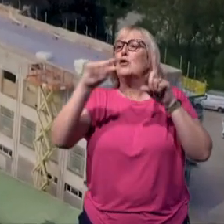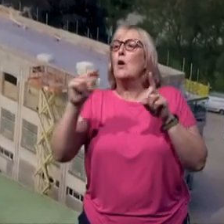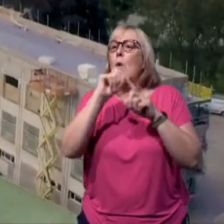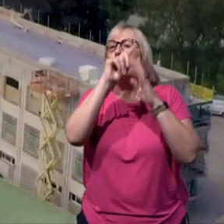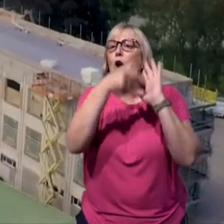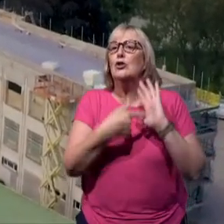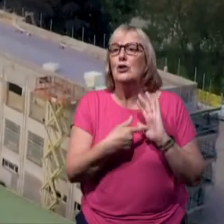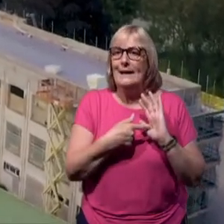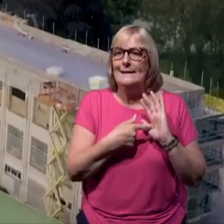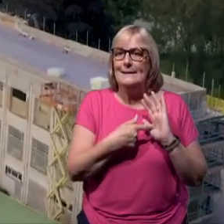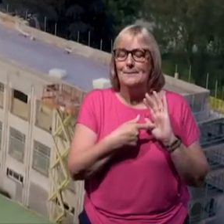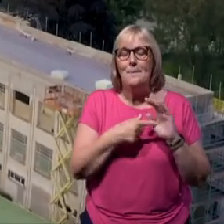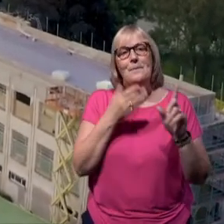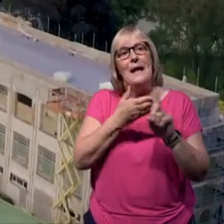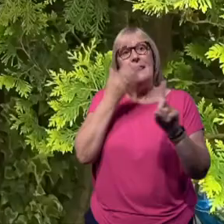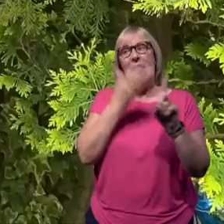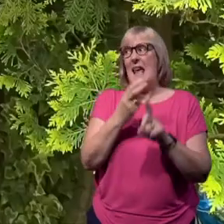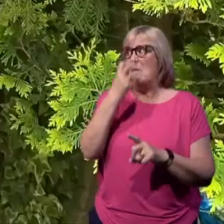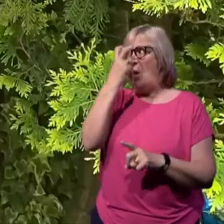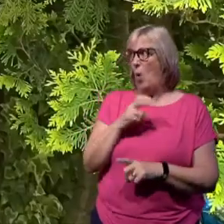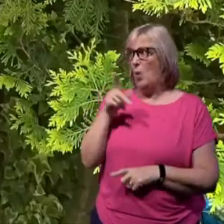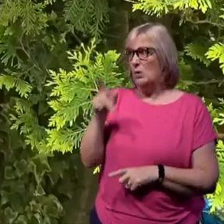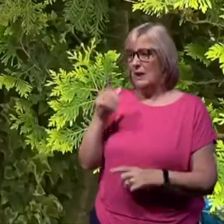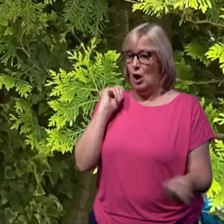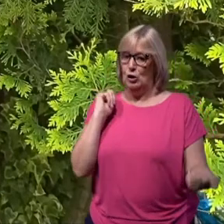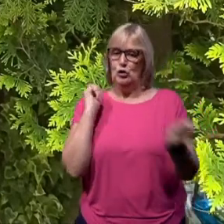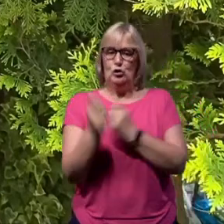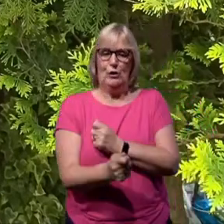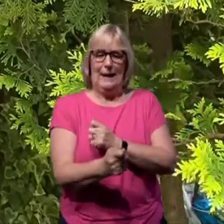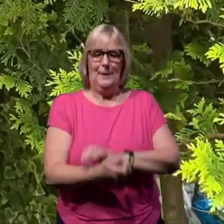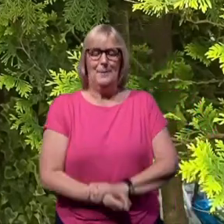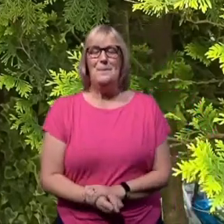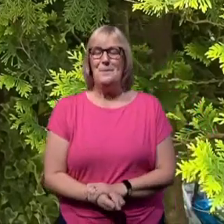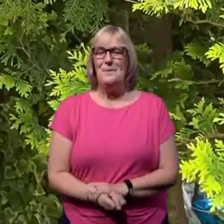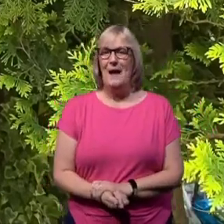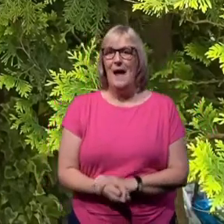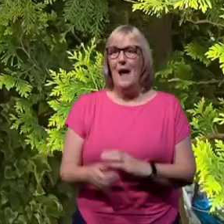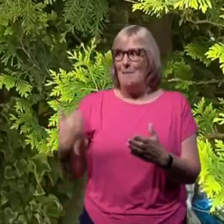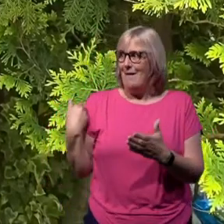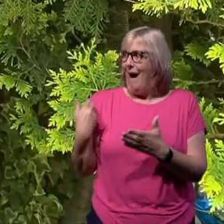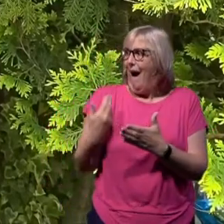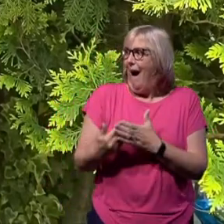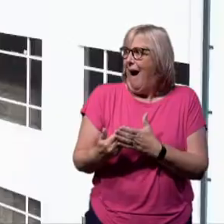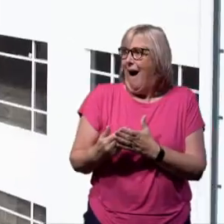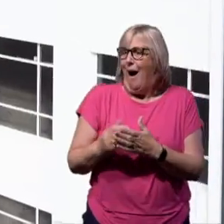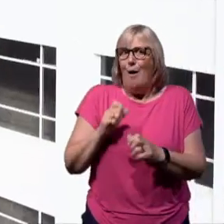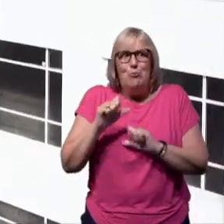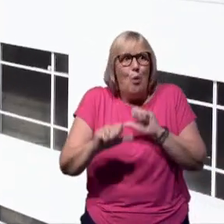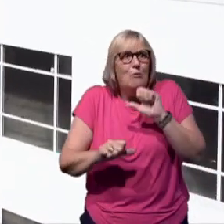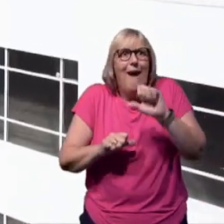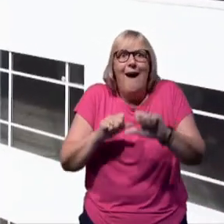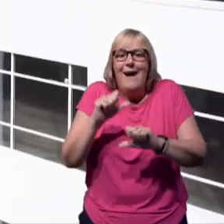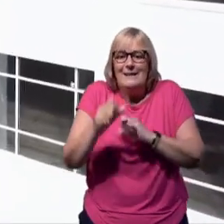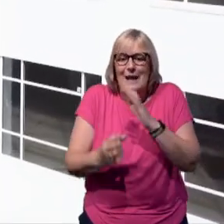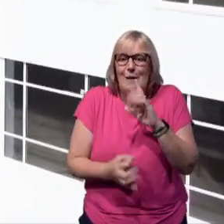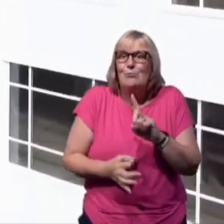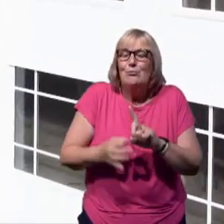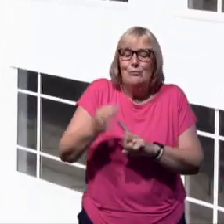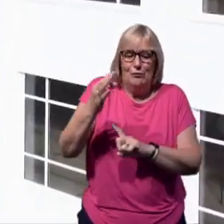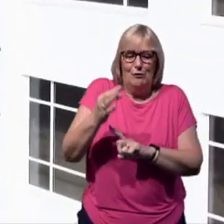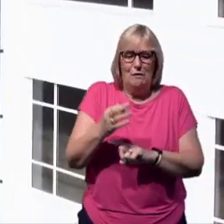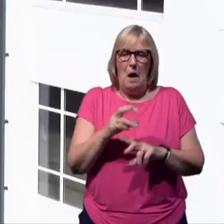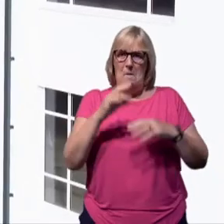to transform this derelict site. It's wonderful to see the progress the Derwent Project is making. The building itself is